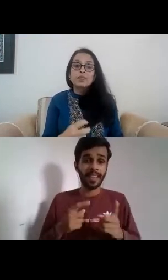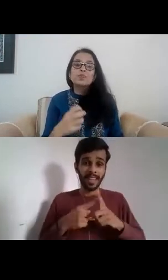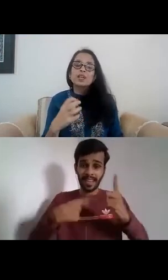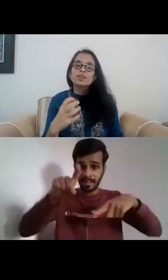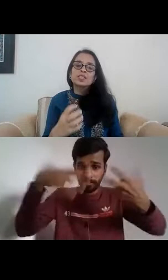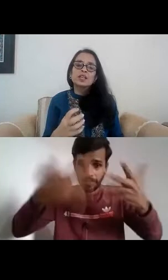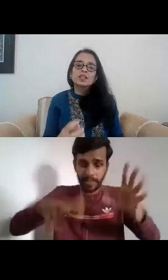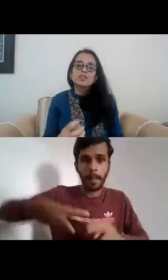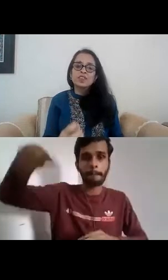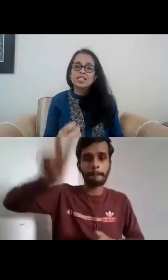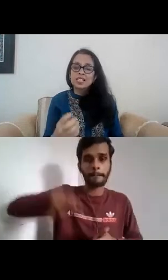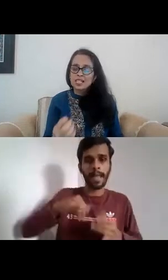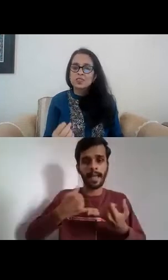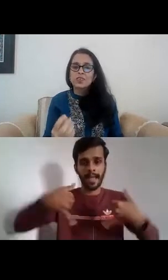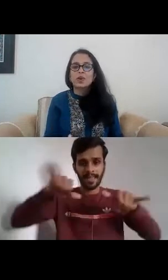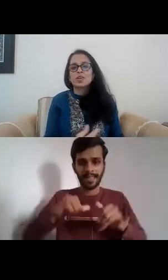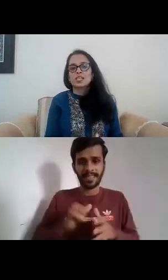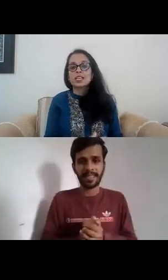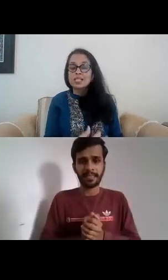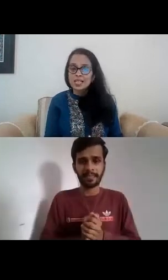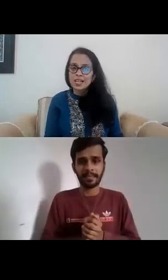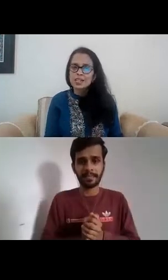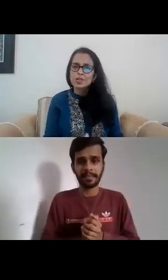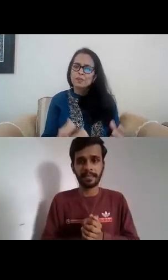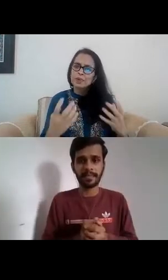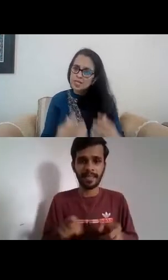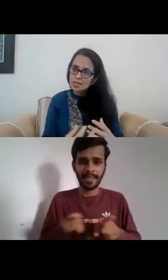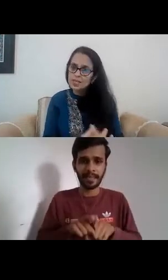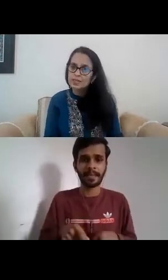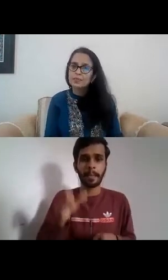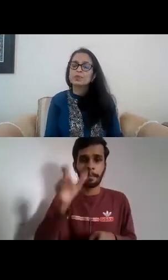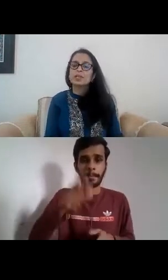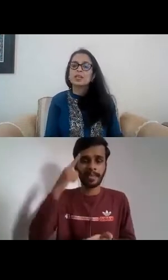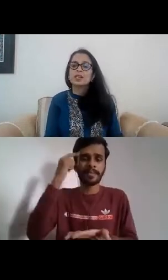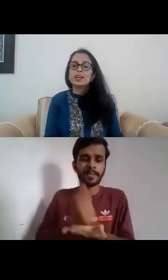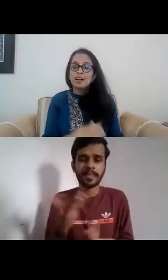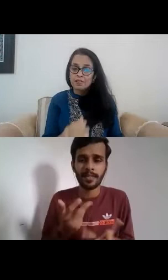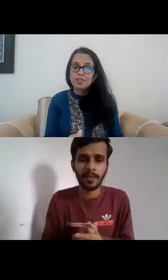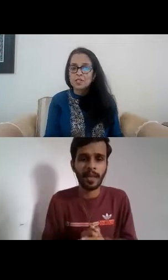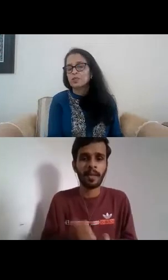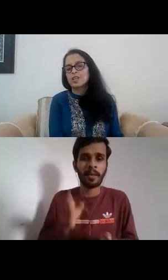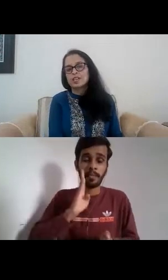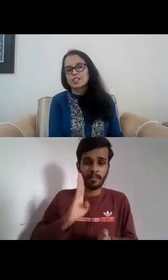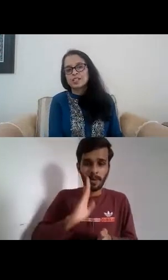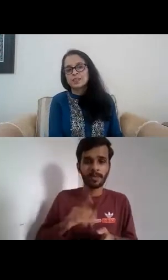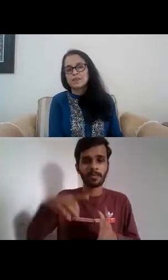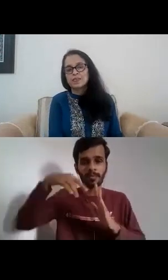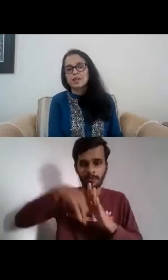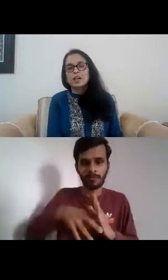That was when Ravi Shankar felt a sense of loss and he decided to immerse himself in music under his